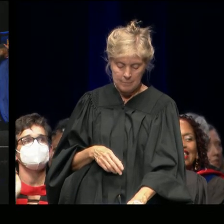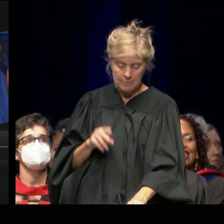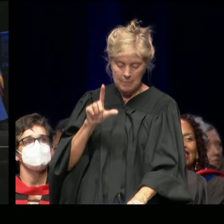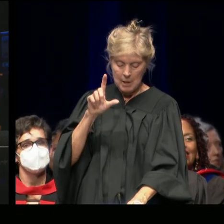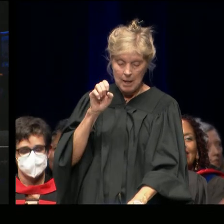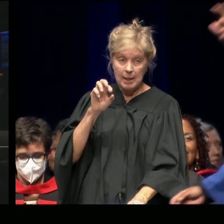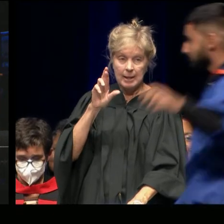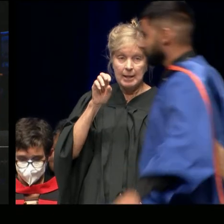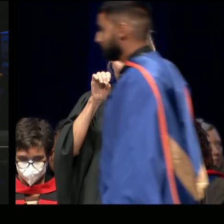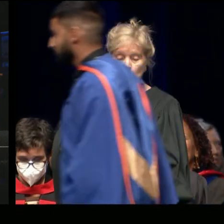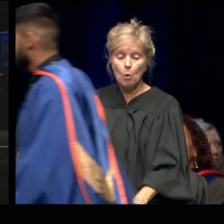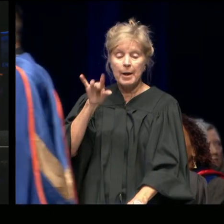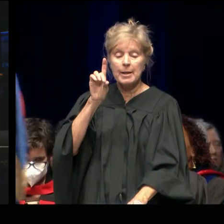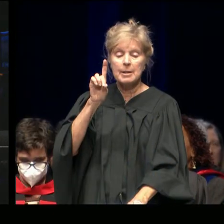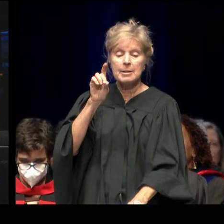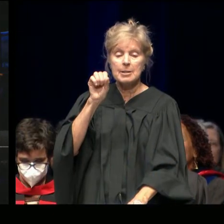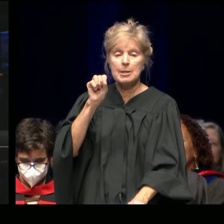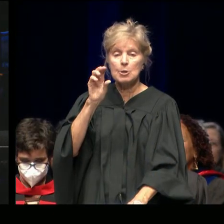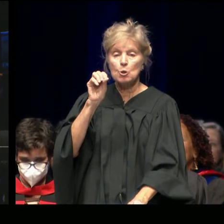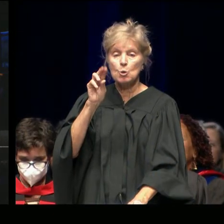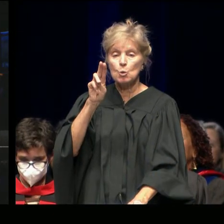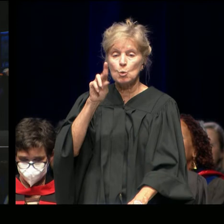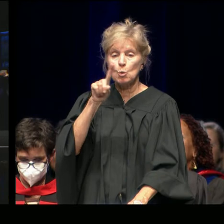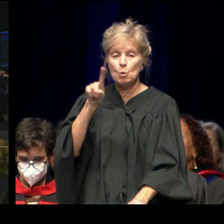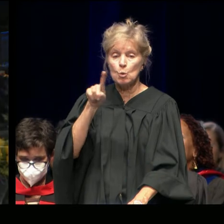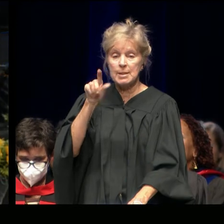Leroy D'Souza, with distinction.